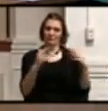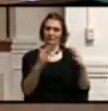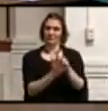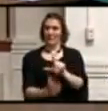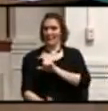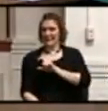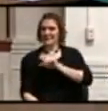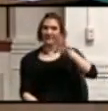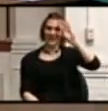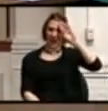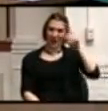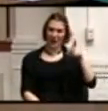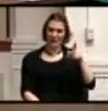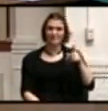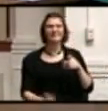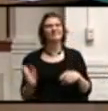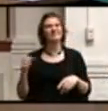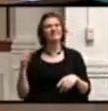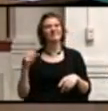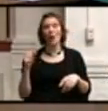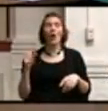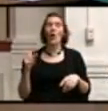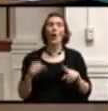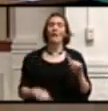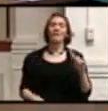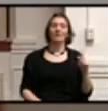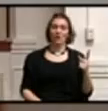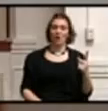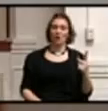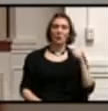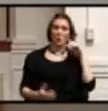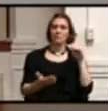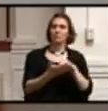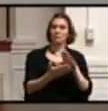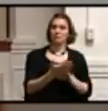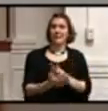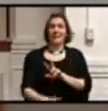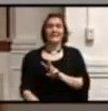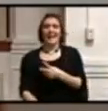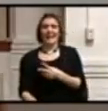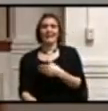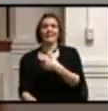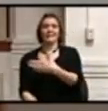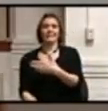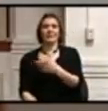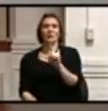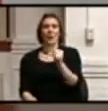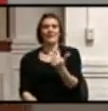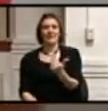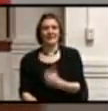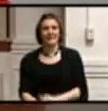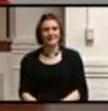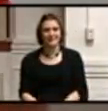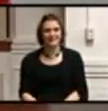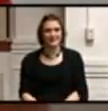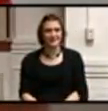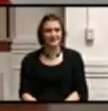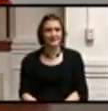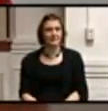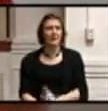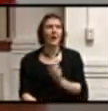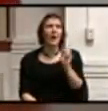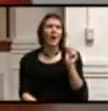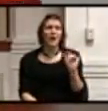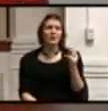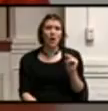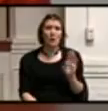Yes. Well, we won't have the second tier until July of 2015. So it'll be just beyond. Right. Before you go